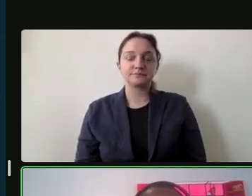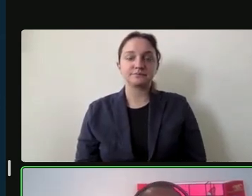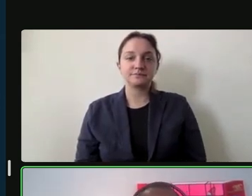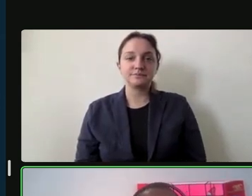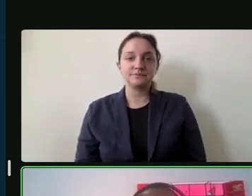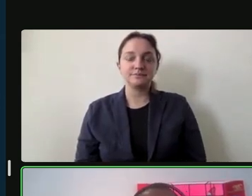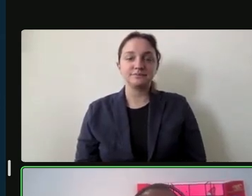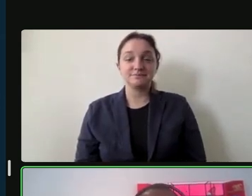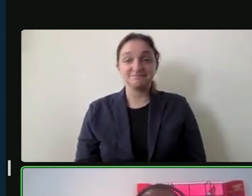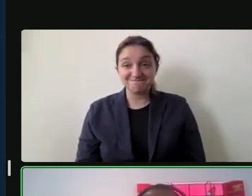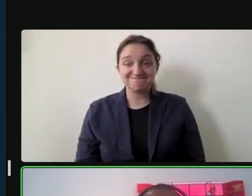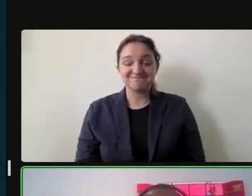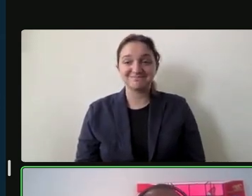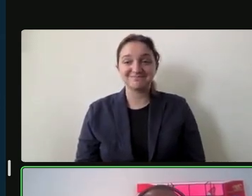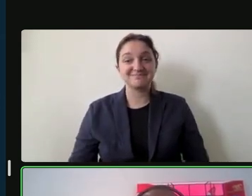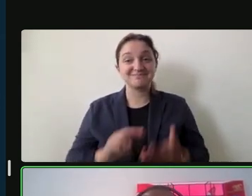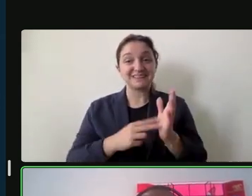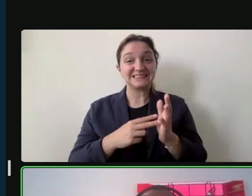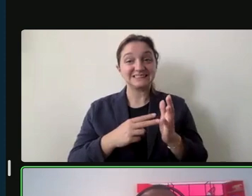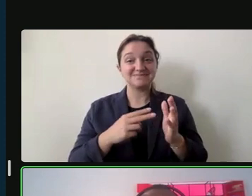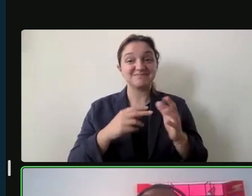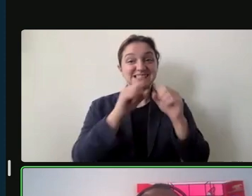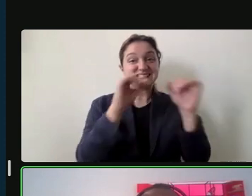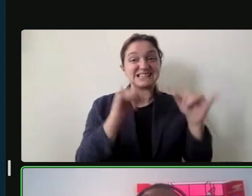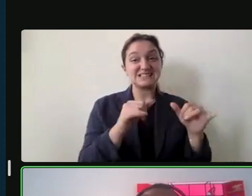complicated. It's a massive opportunity.